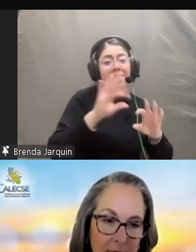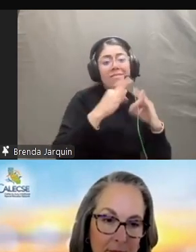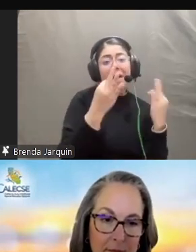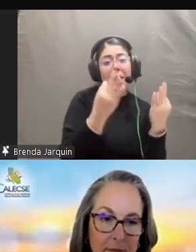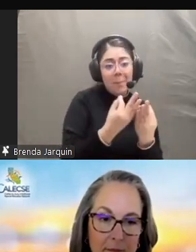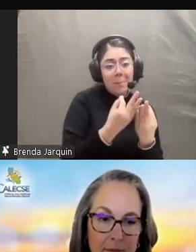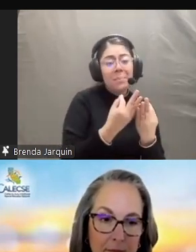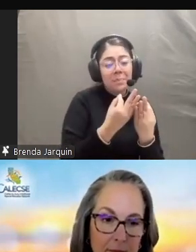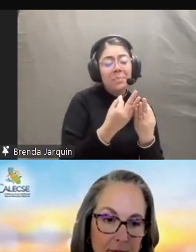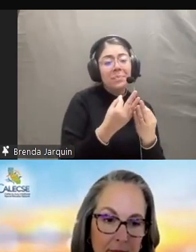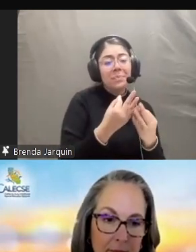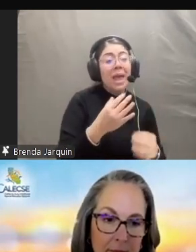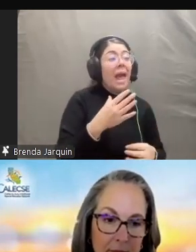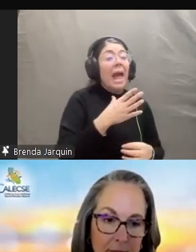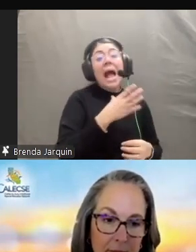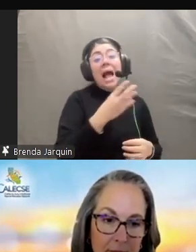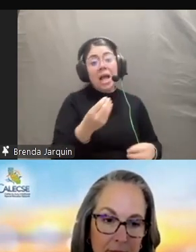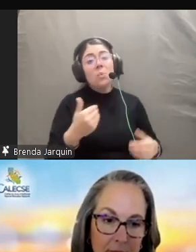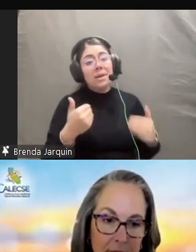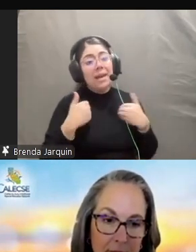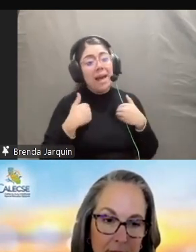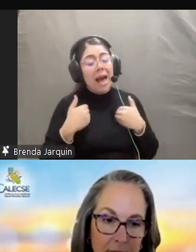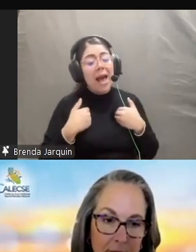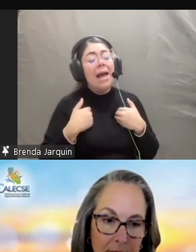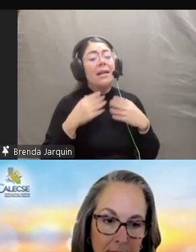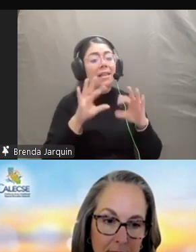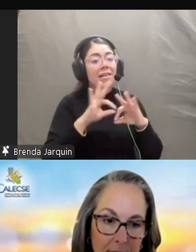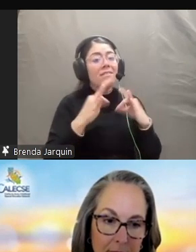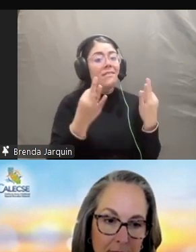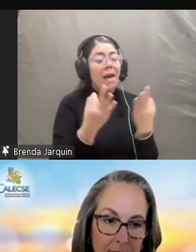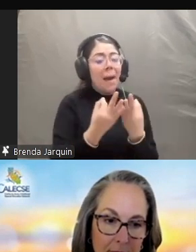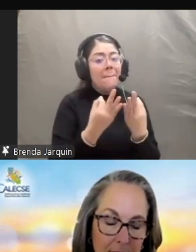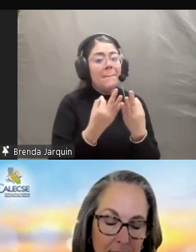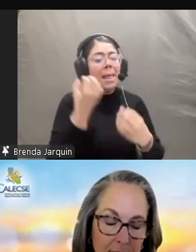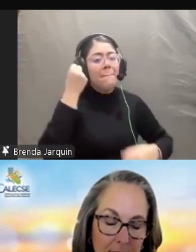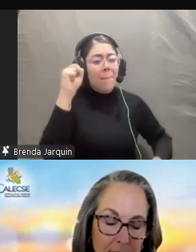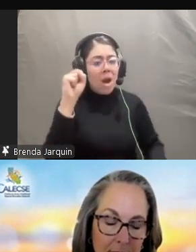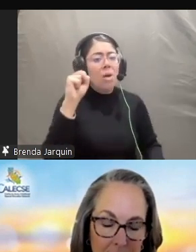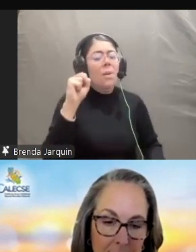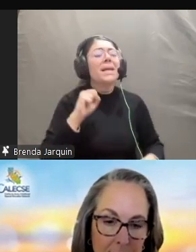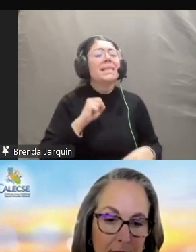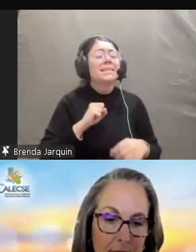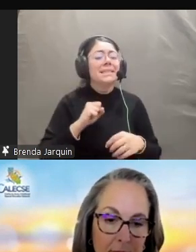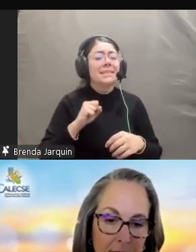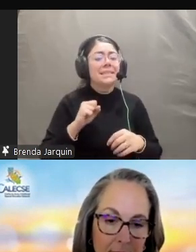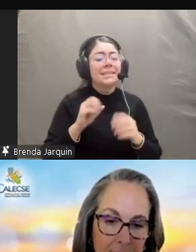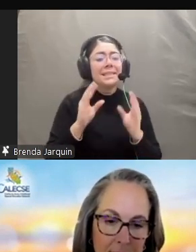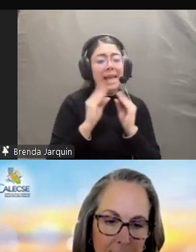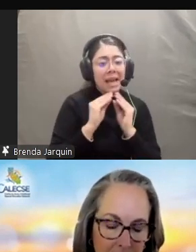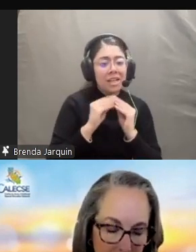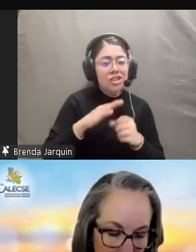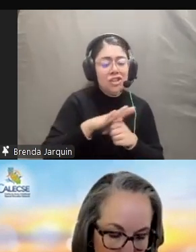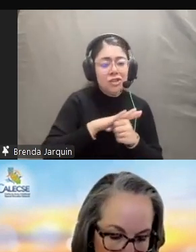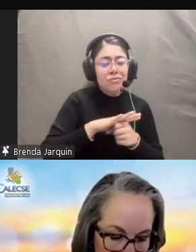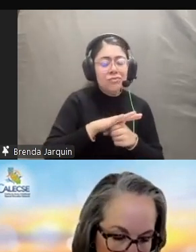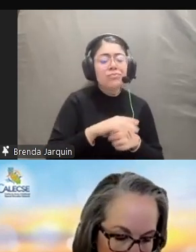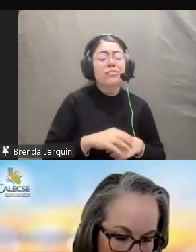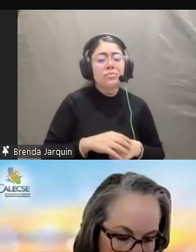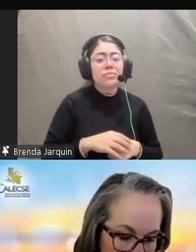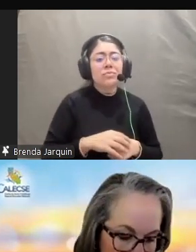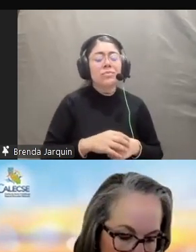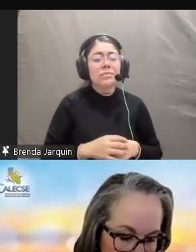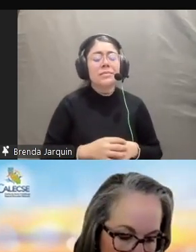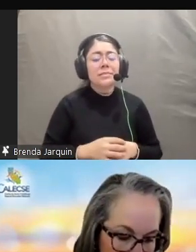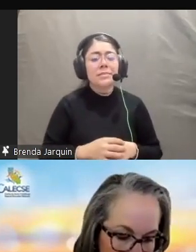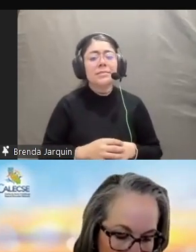Family Empowerment Center, which locally in San Diego, that's Exceptional Family Resource Center, or EFRC. We had them at the